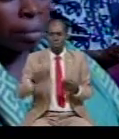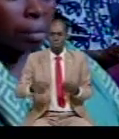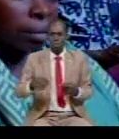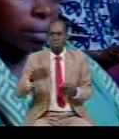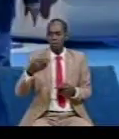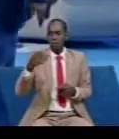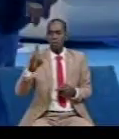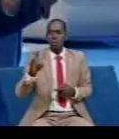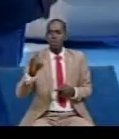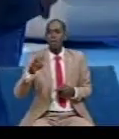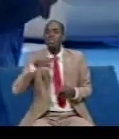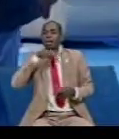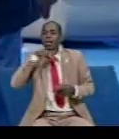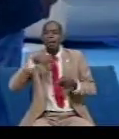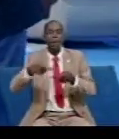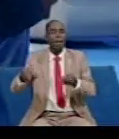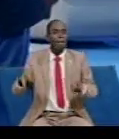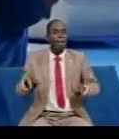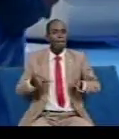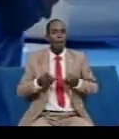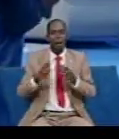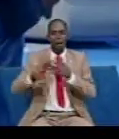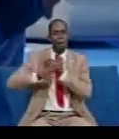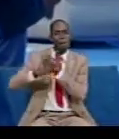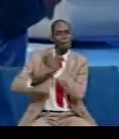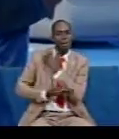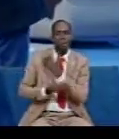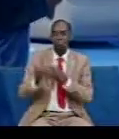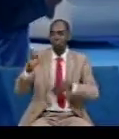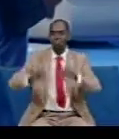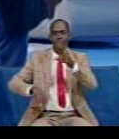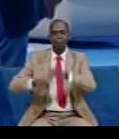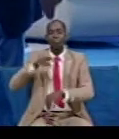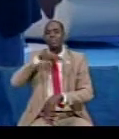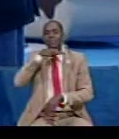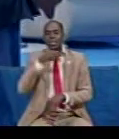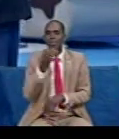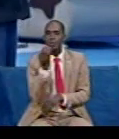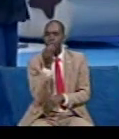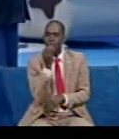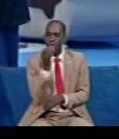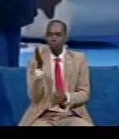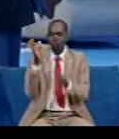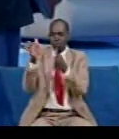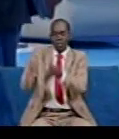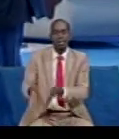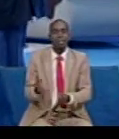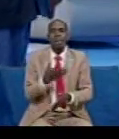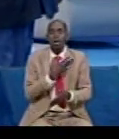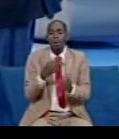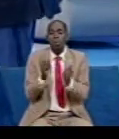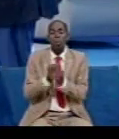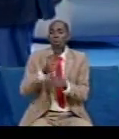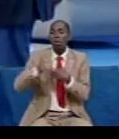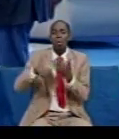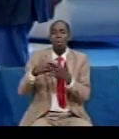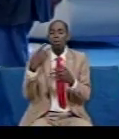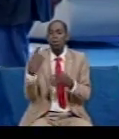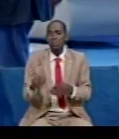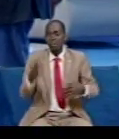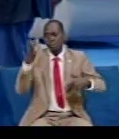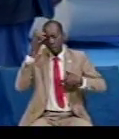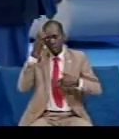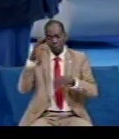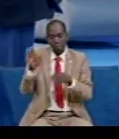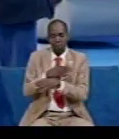to the refuse areas and they're trying to pick what other people have thrown there? with all the germs and everything. What could